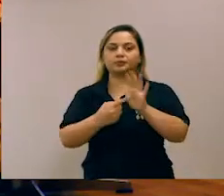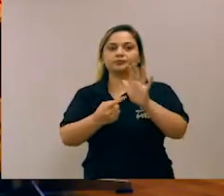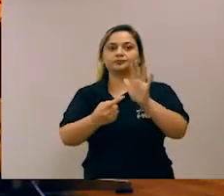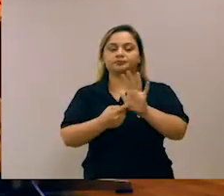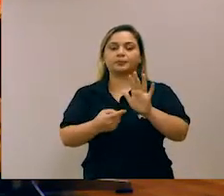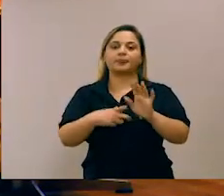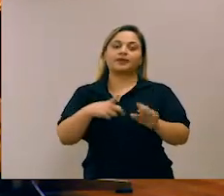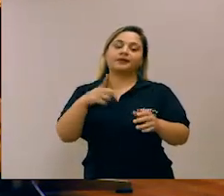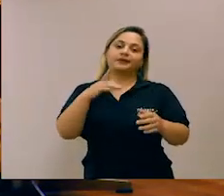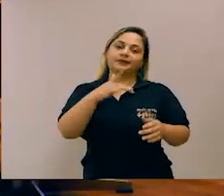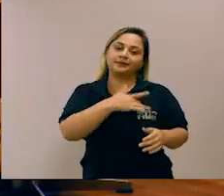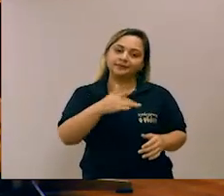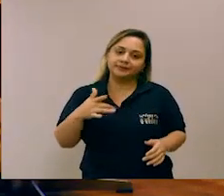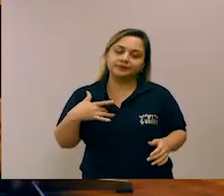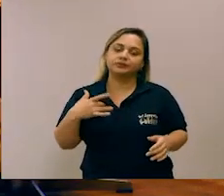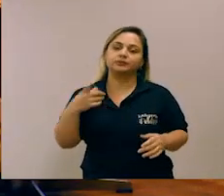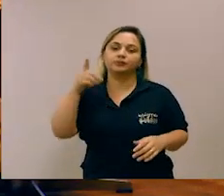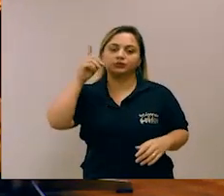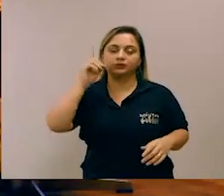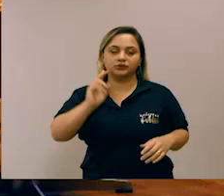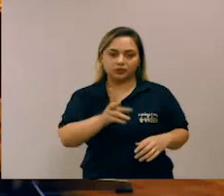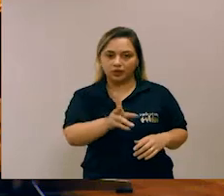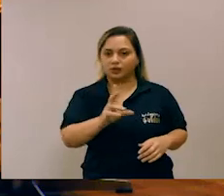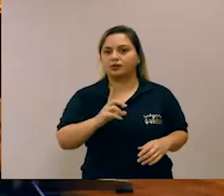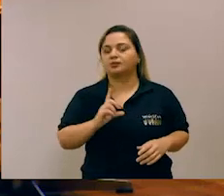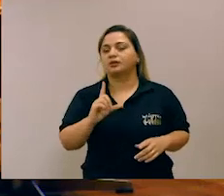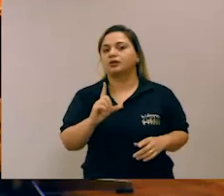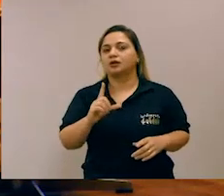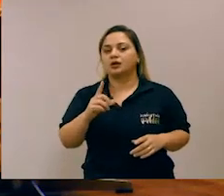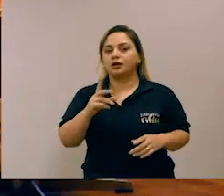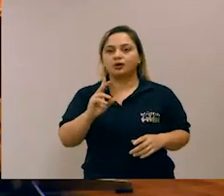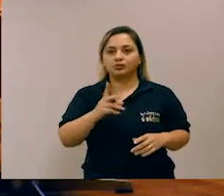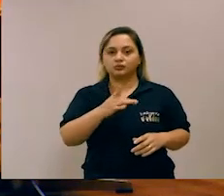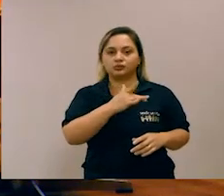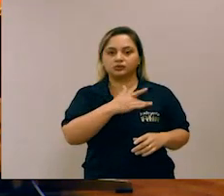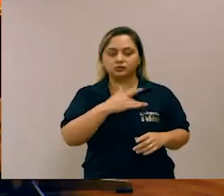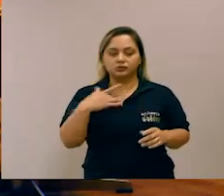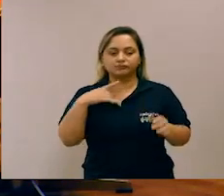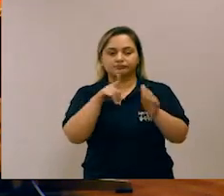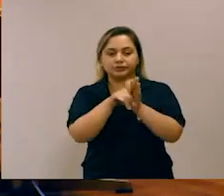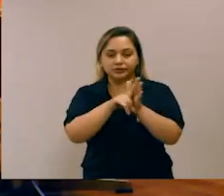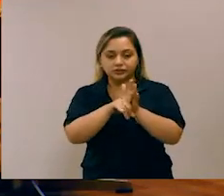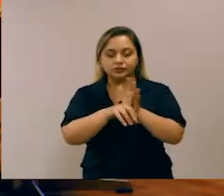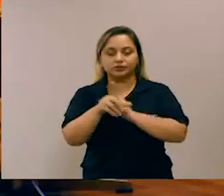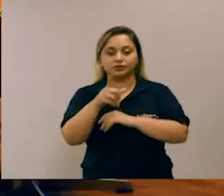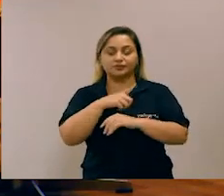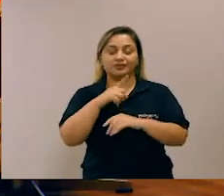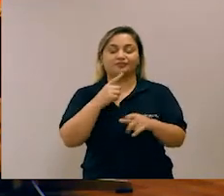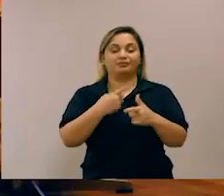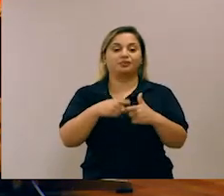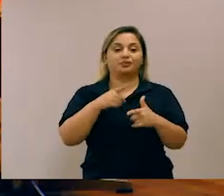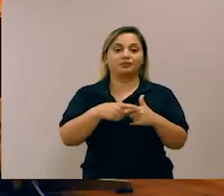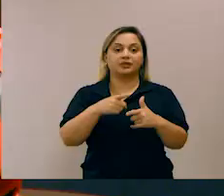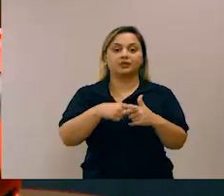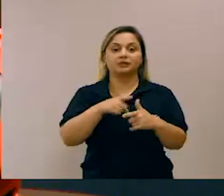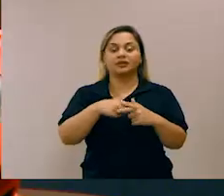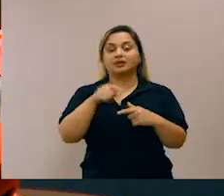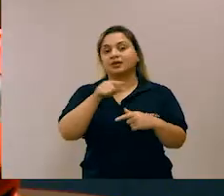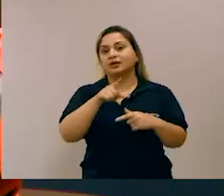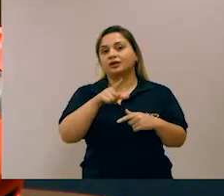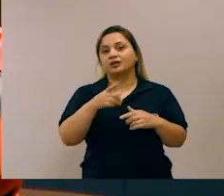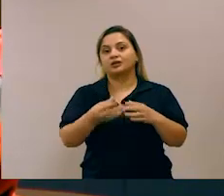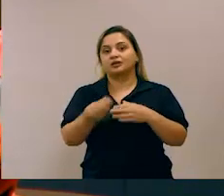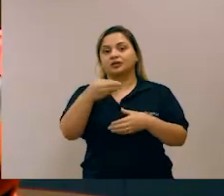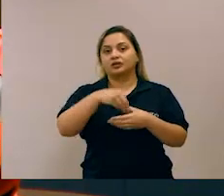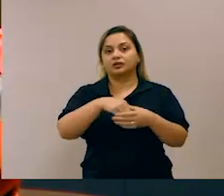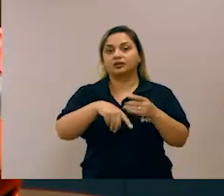Otherwise, he's going to be exposed to risk. So the routine tests that had the final results